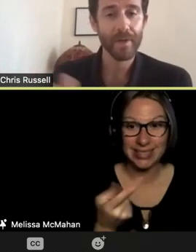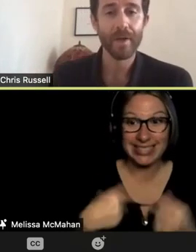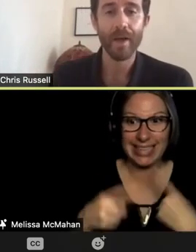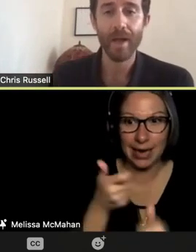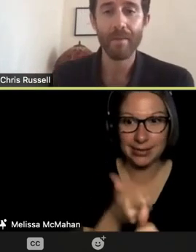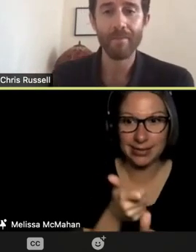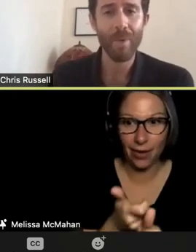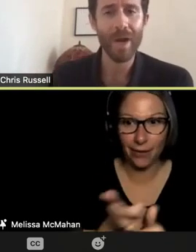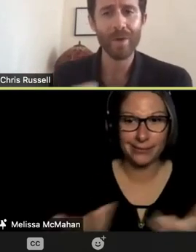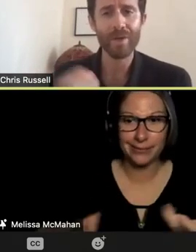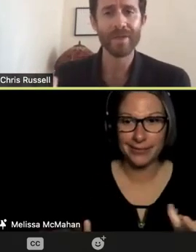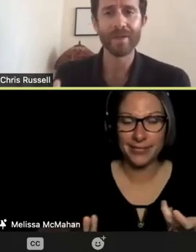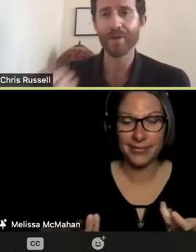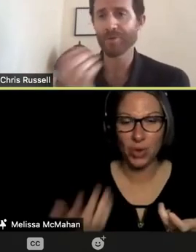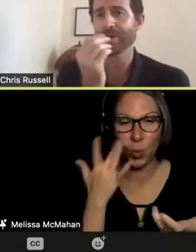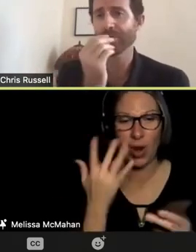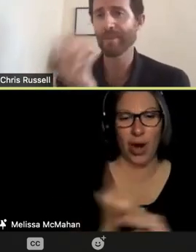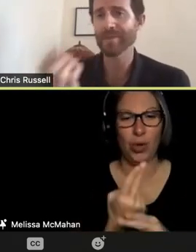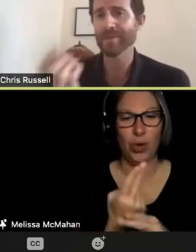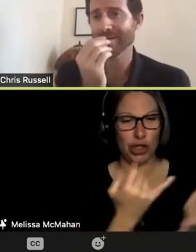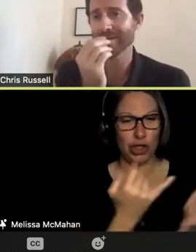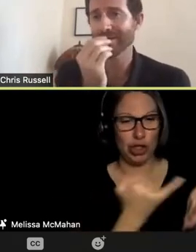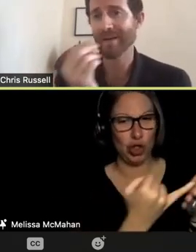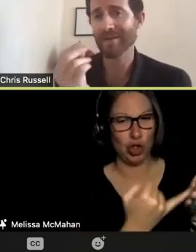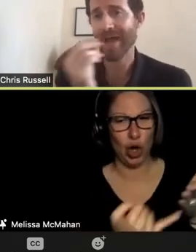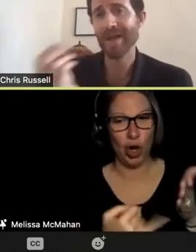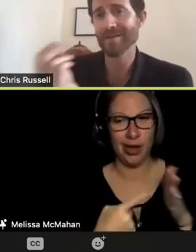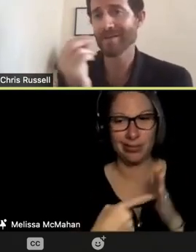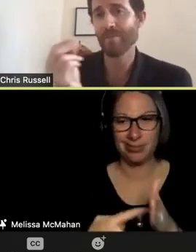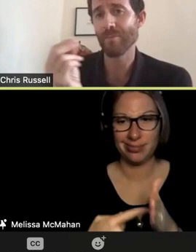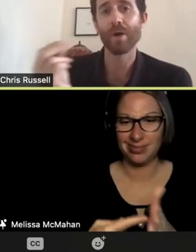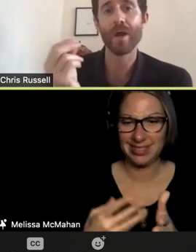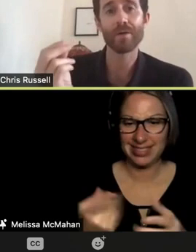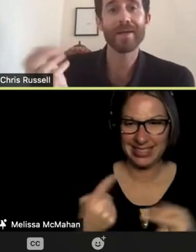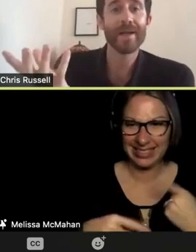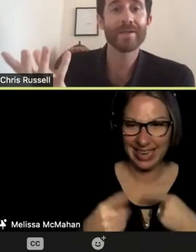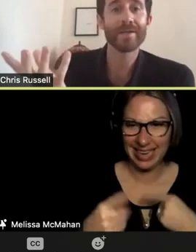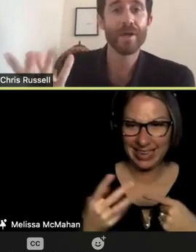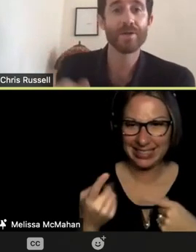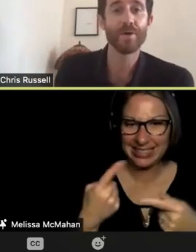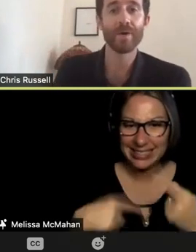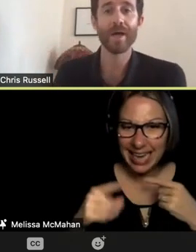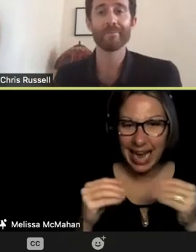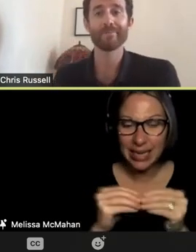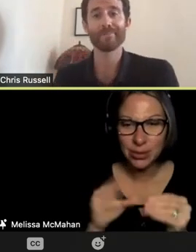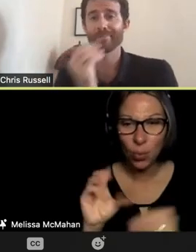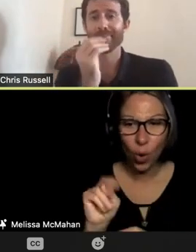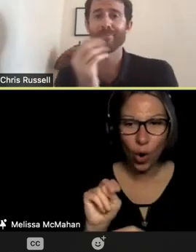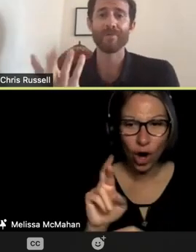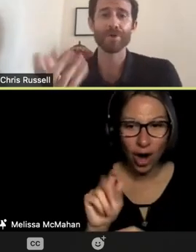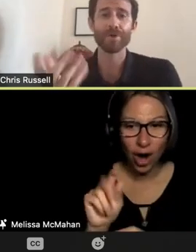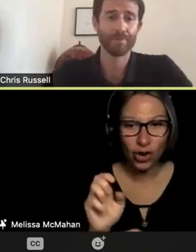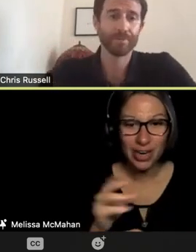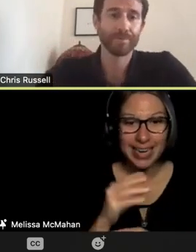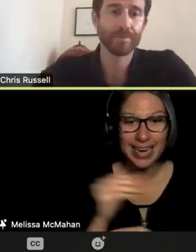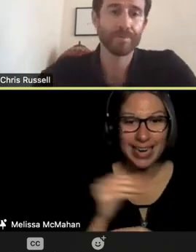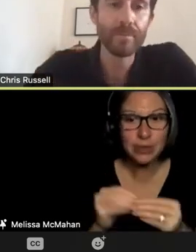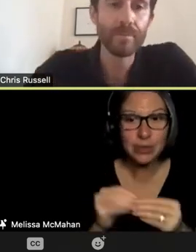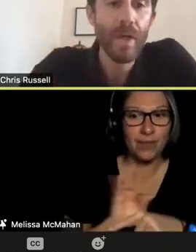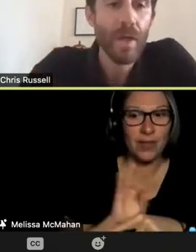right? Why are we using a line drawing to represent a sign? Sign is more concrete and it's also more